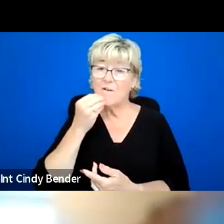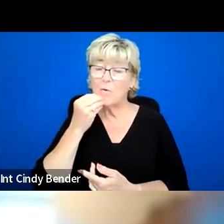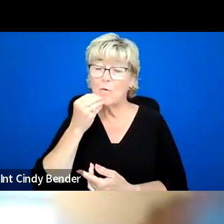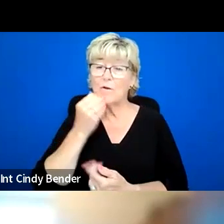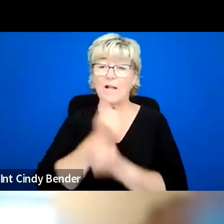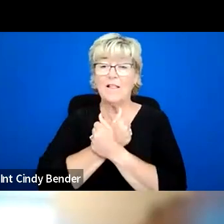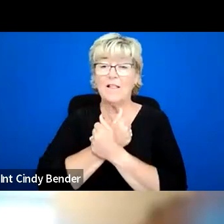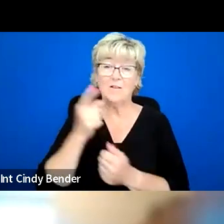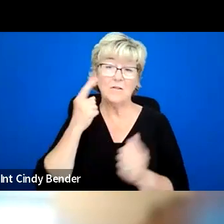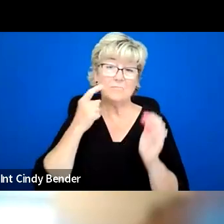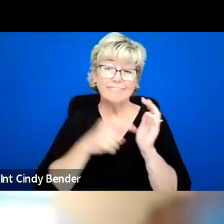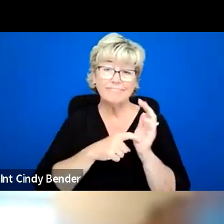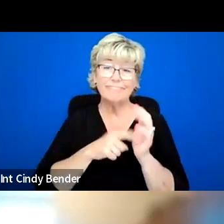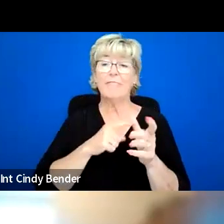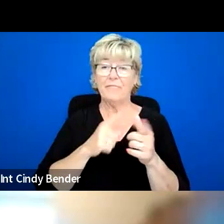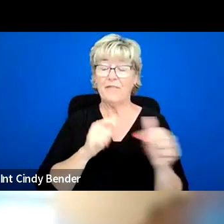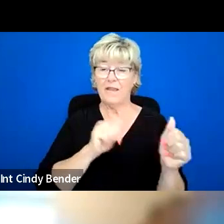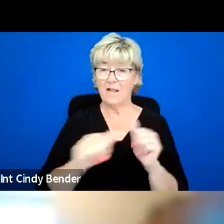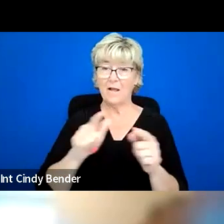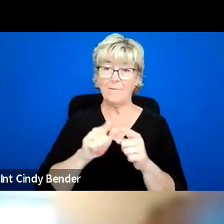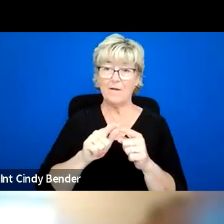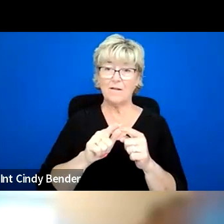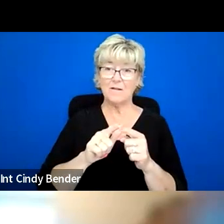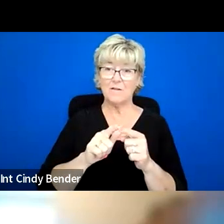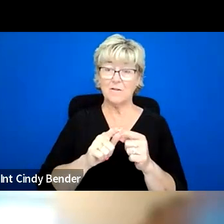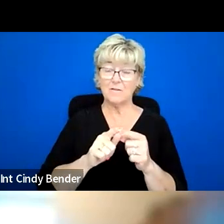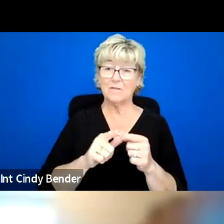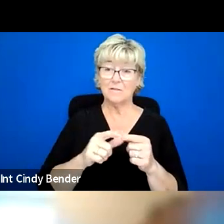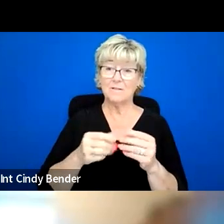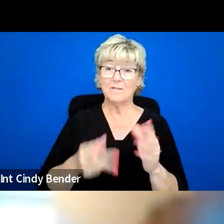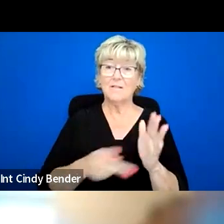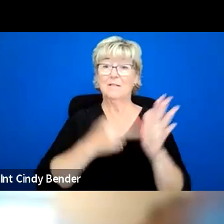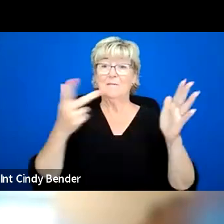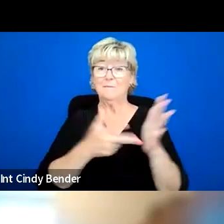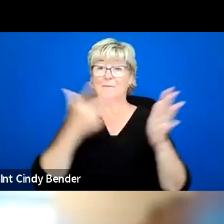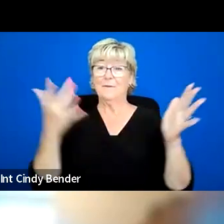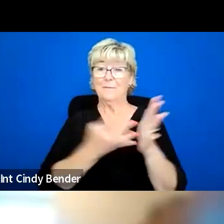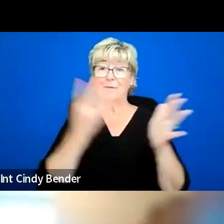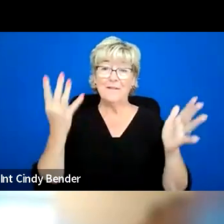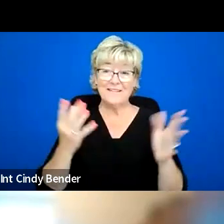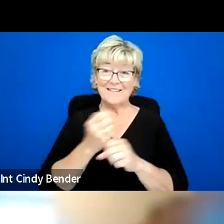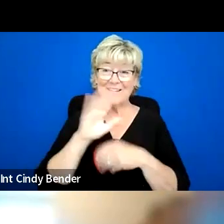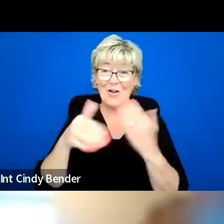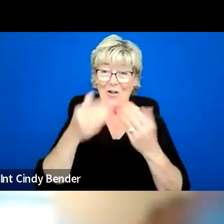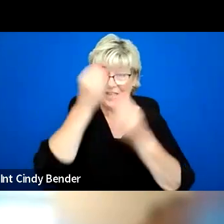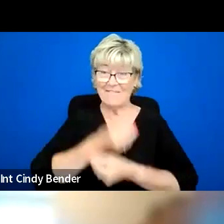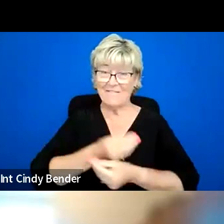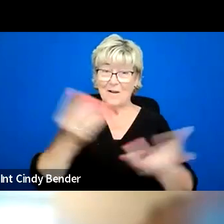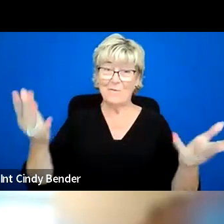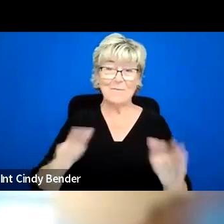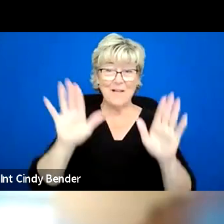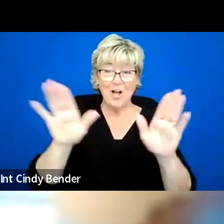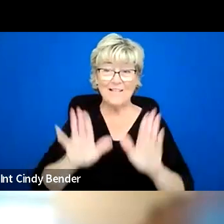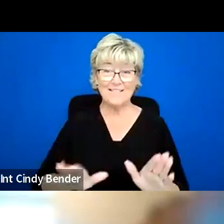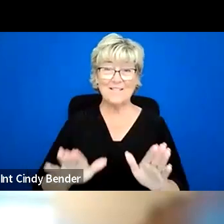love how you recognize that, and then being able to force multiply it in all those multiple modes of getting that information out. Awesome.